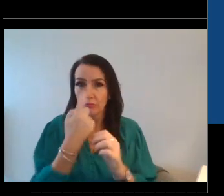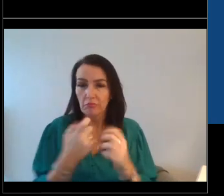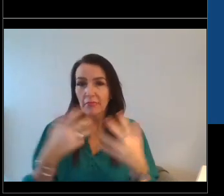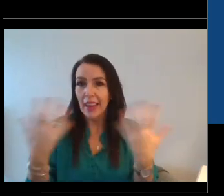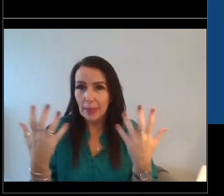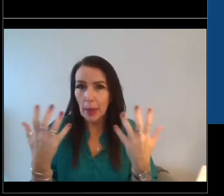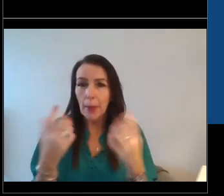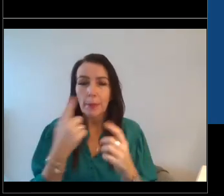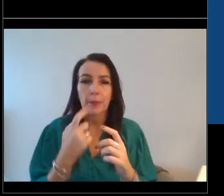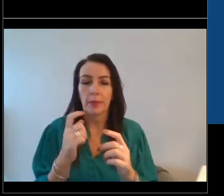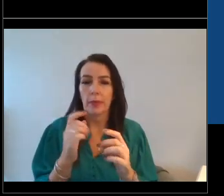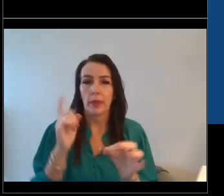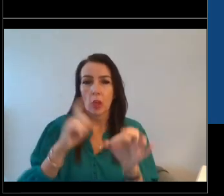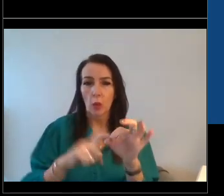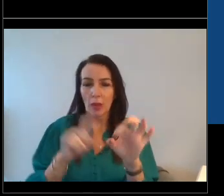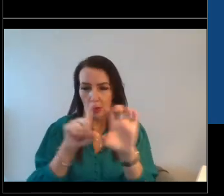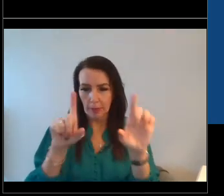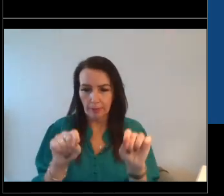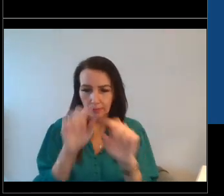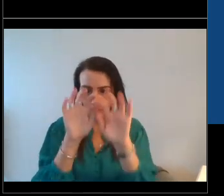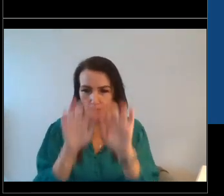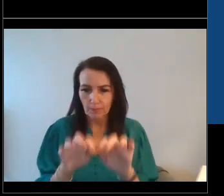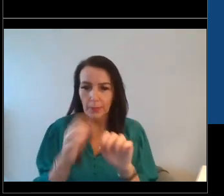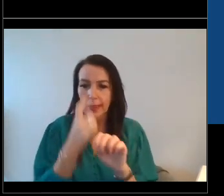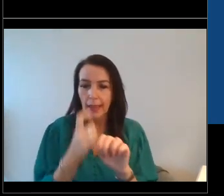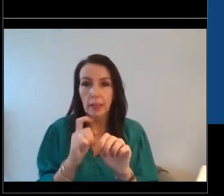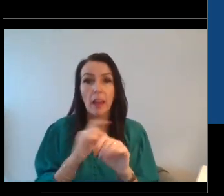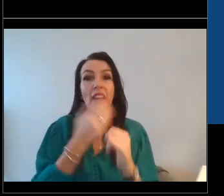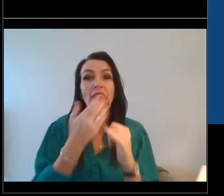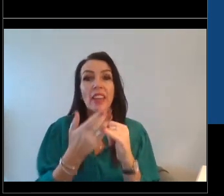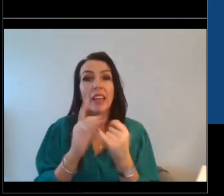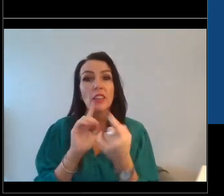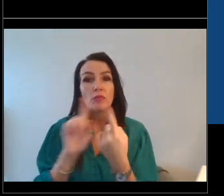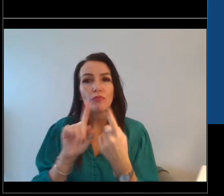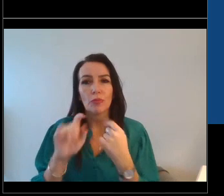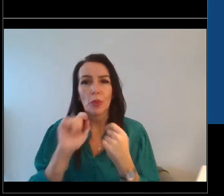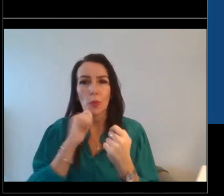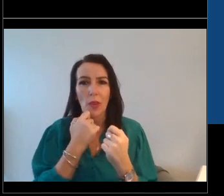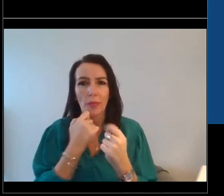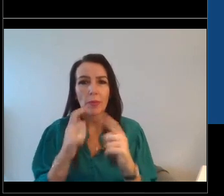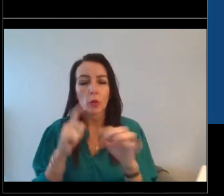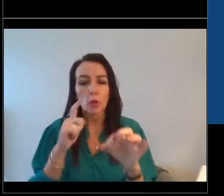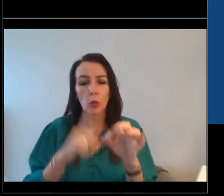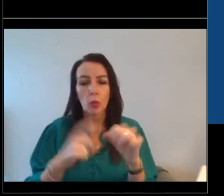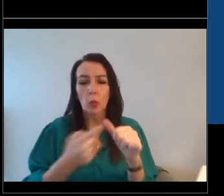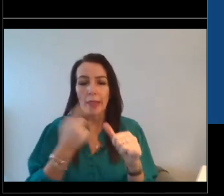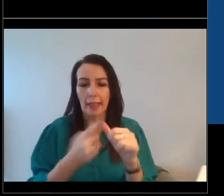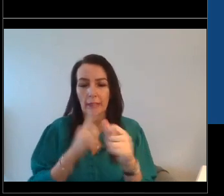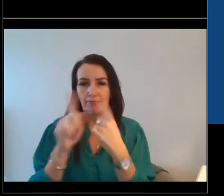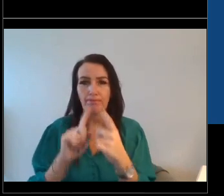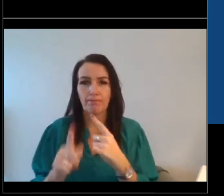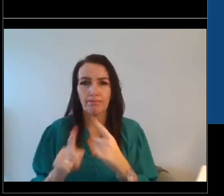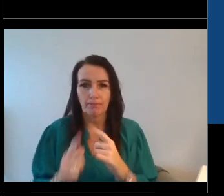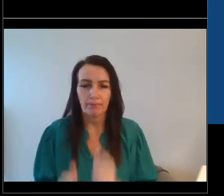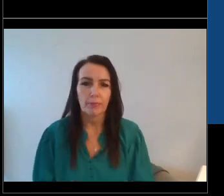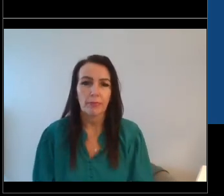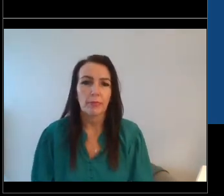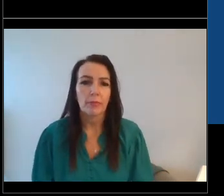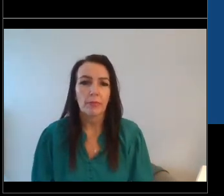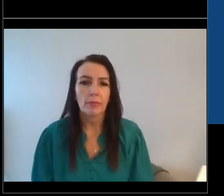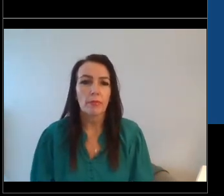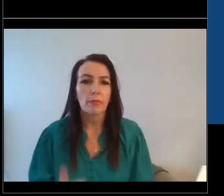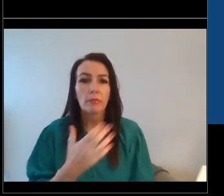using the questions box, and we'll be answering these at the end of the webinar in the Q&A section. If you'd like to have a